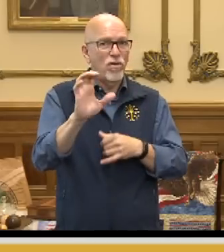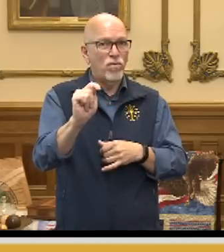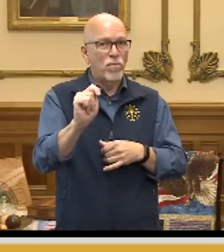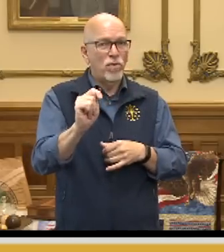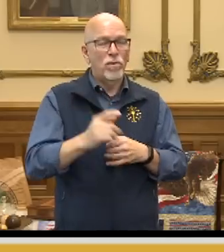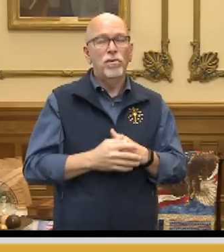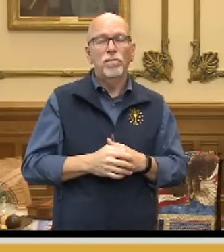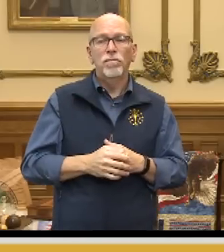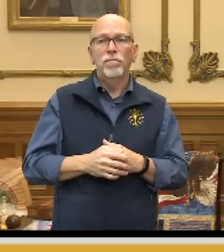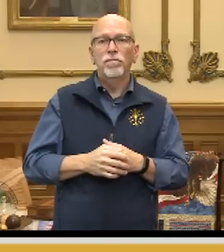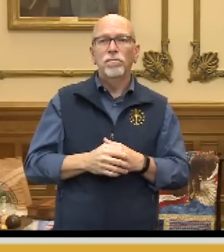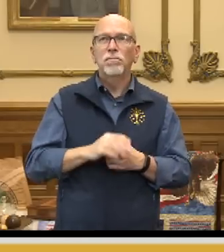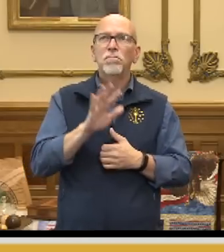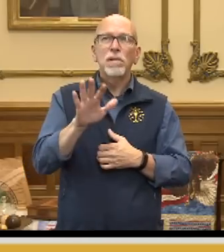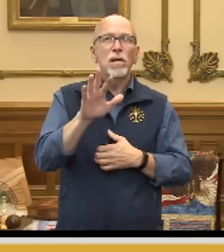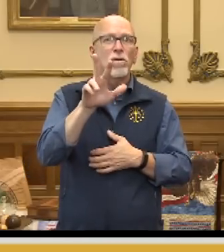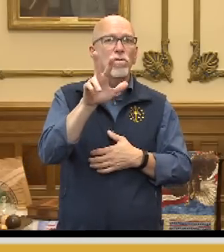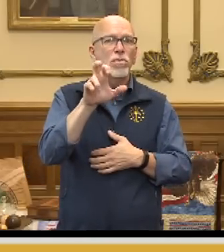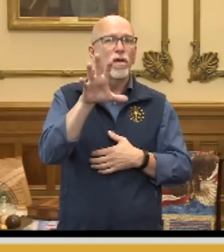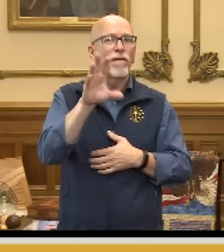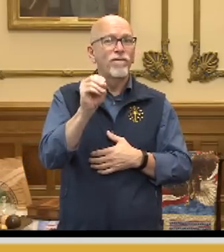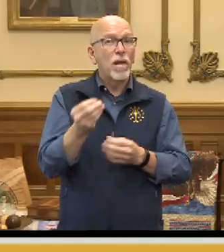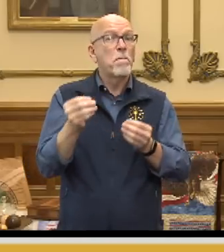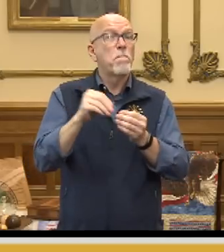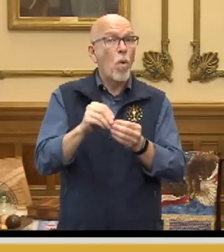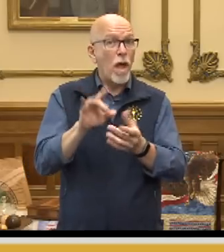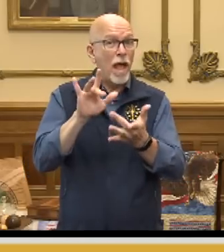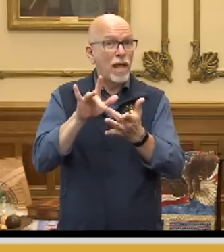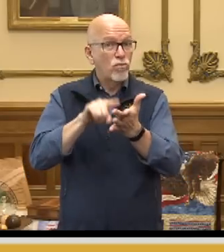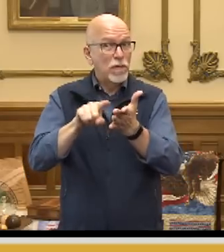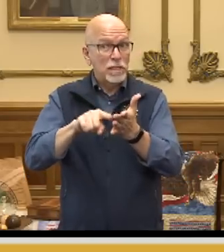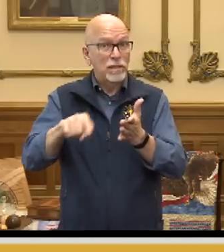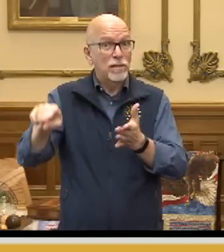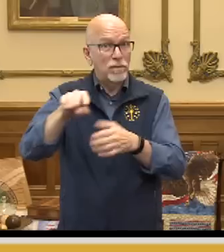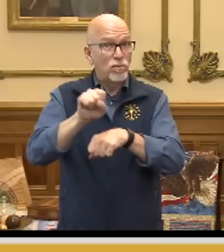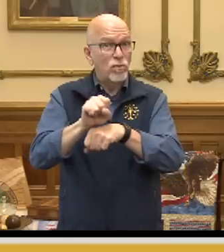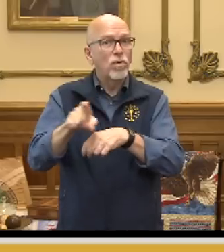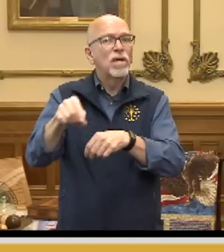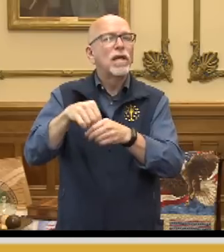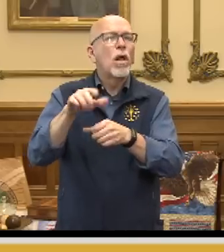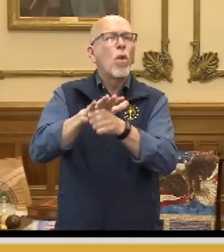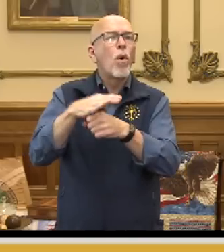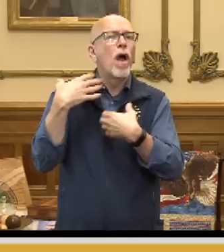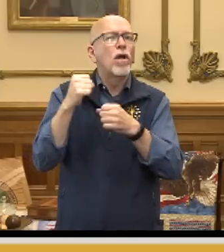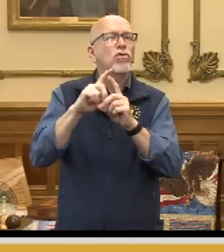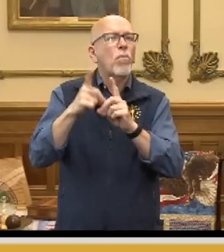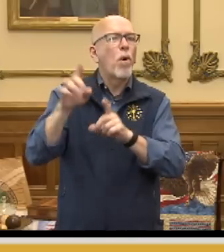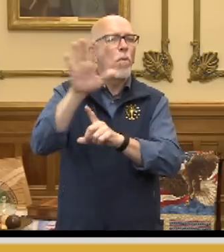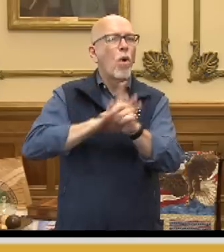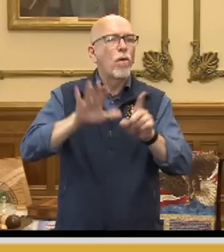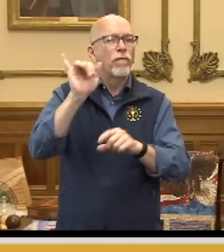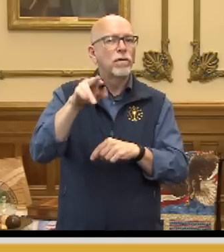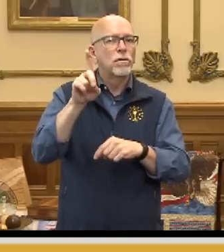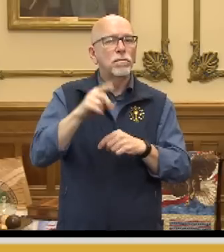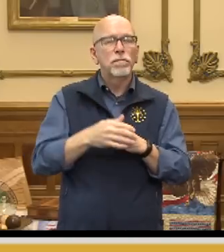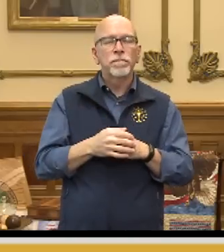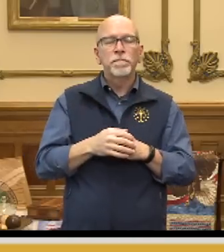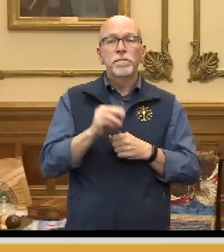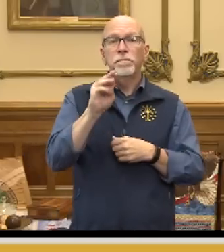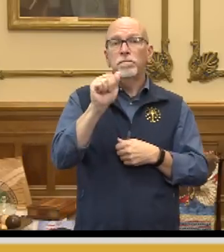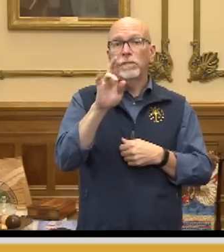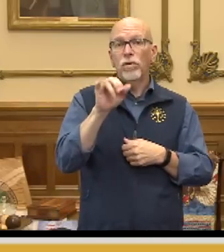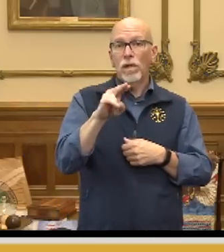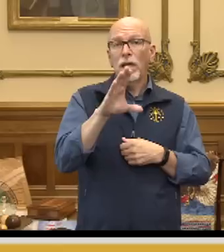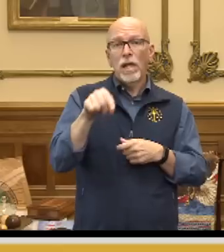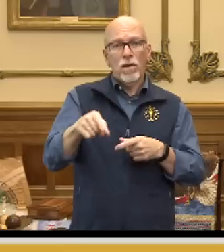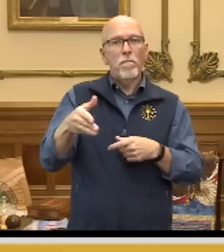October. Nearly 350 additional contact tracers are working in local health departments around the state, and Marion County